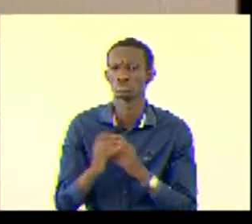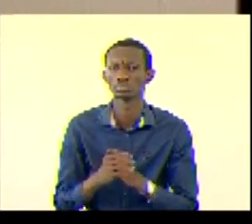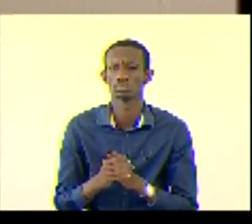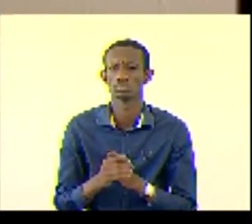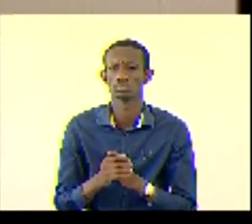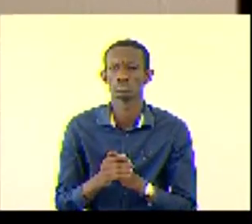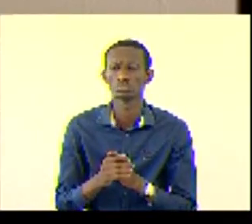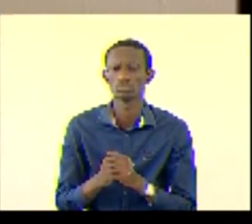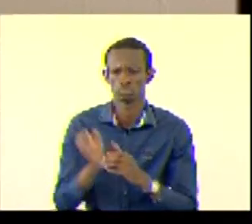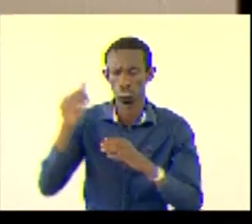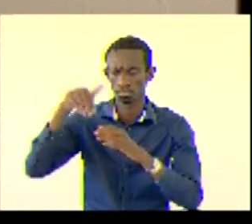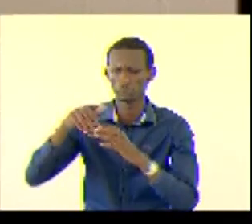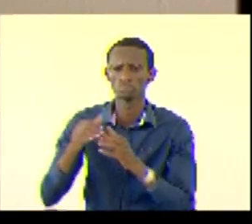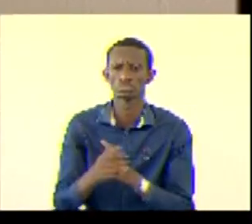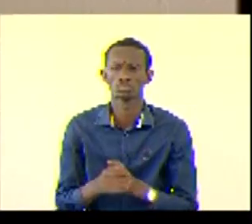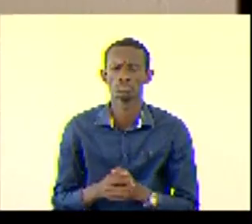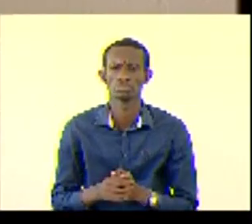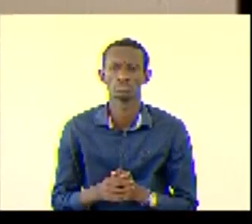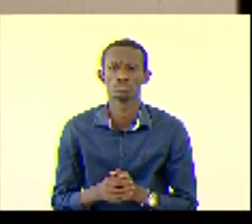take part